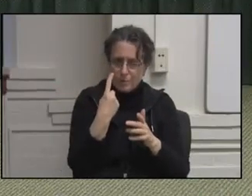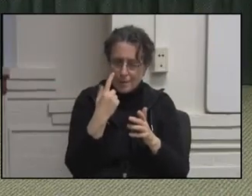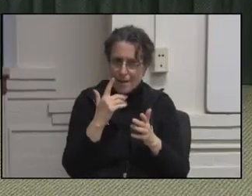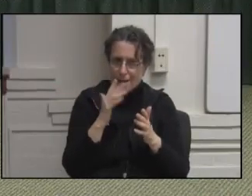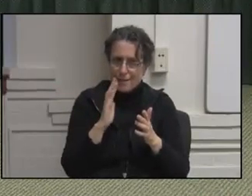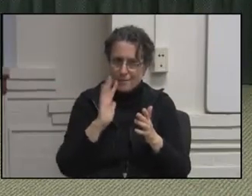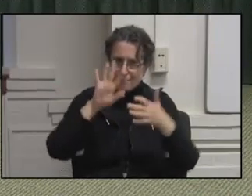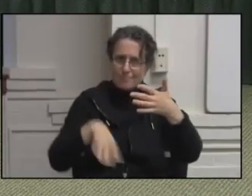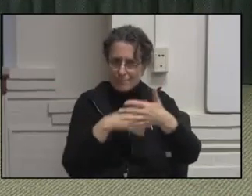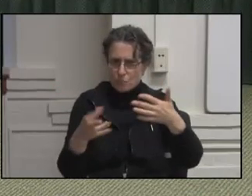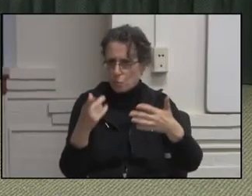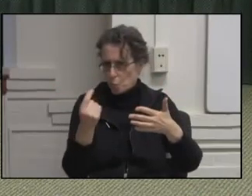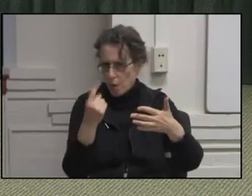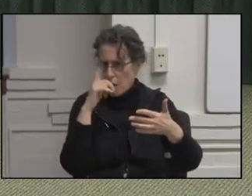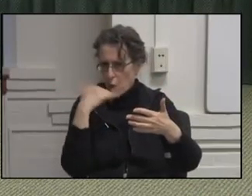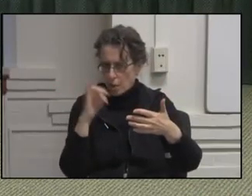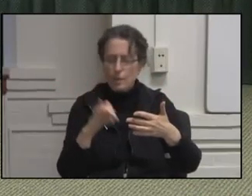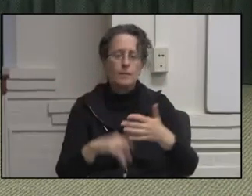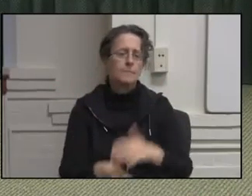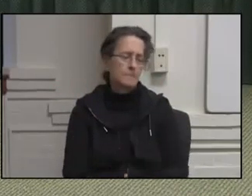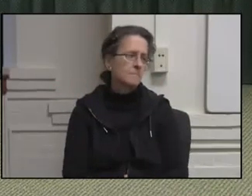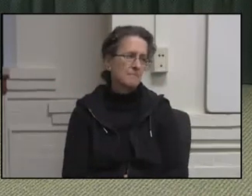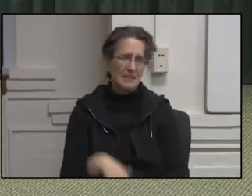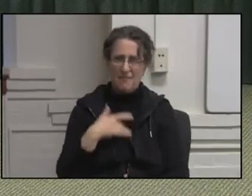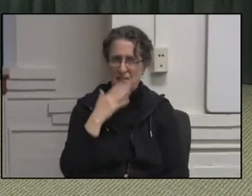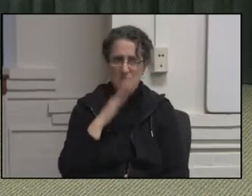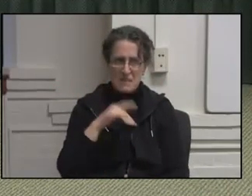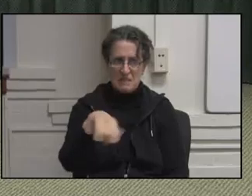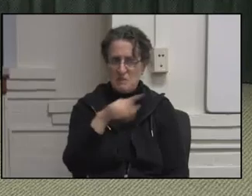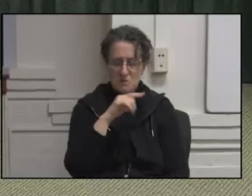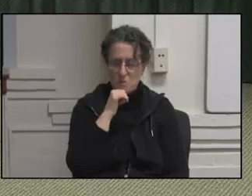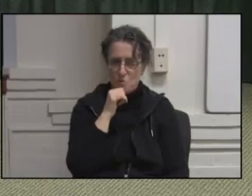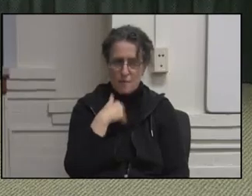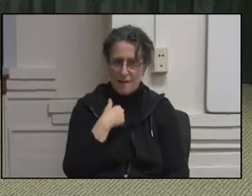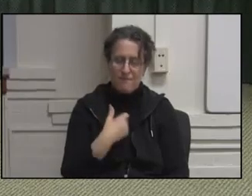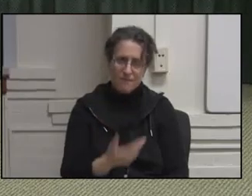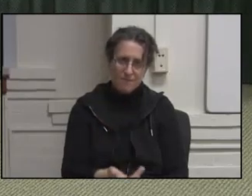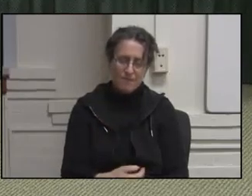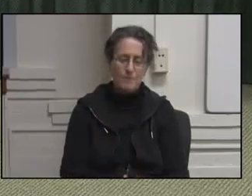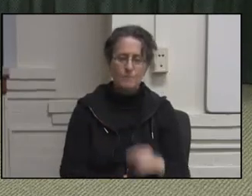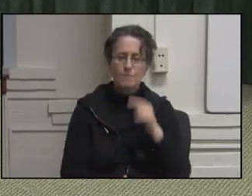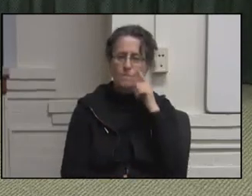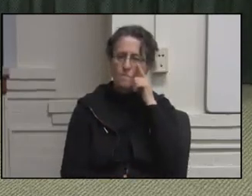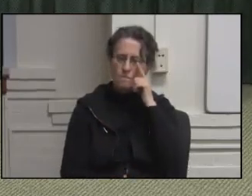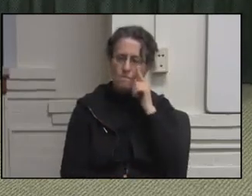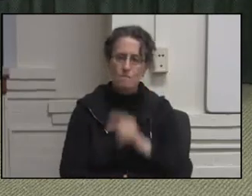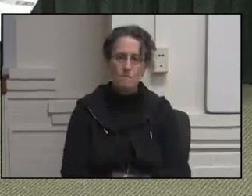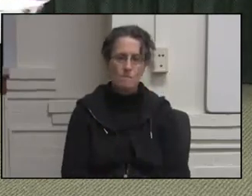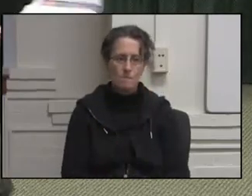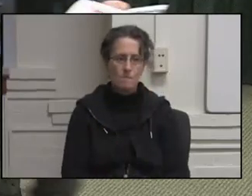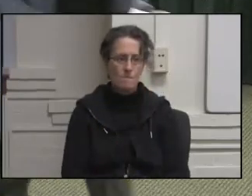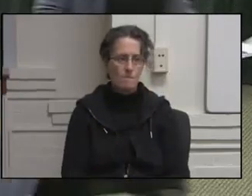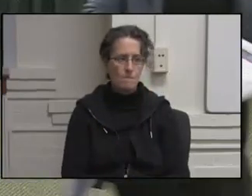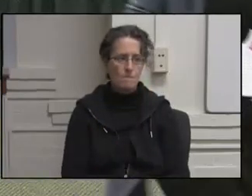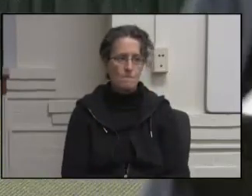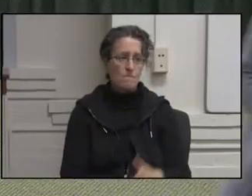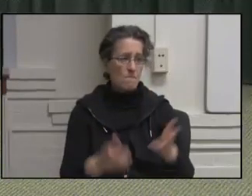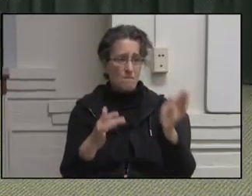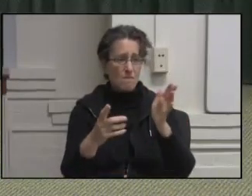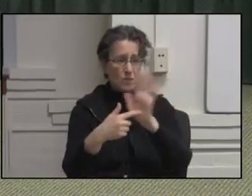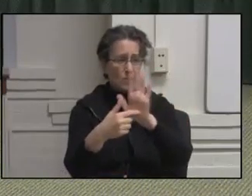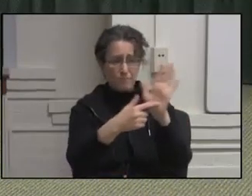There you go. I just feel bad having something other people don't have. I don't like that. Okay. You guys can just pass it amongst yourselves